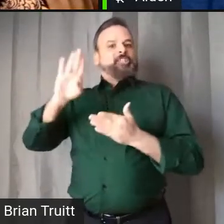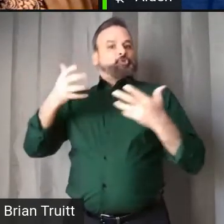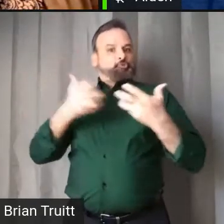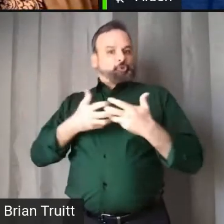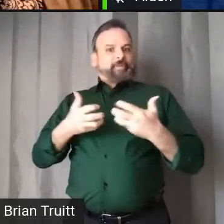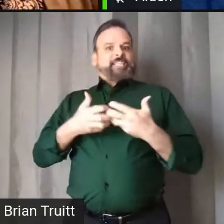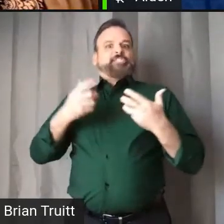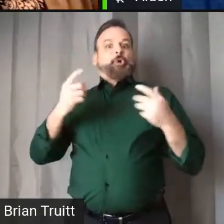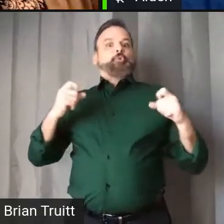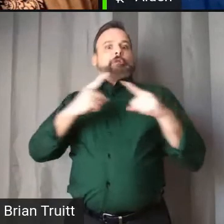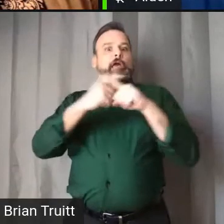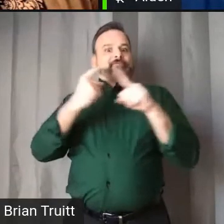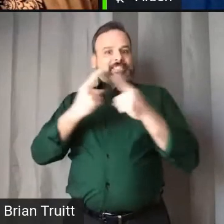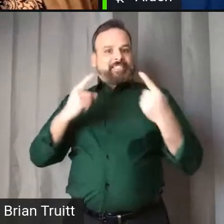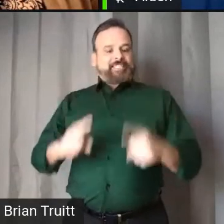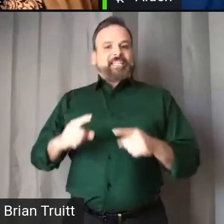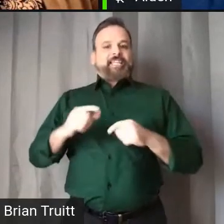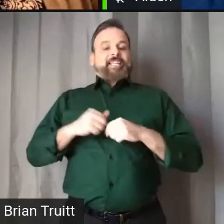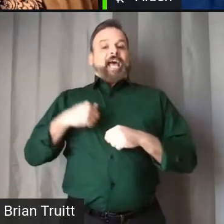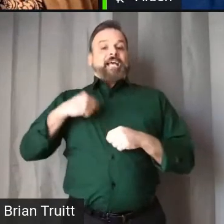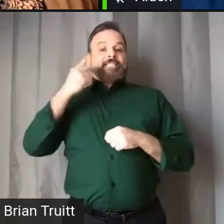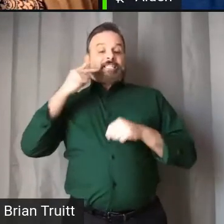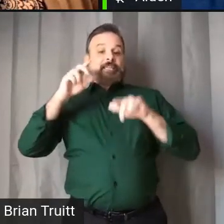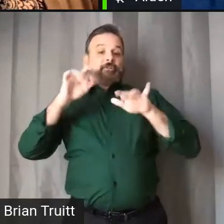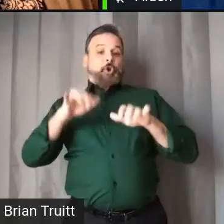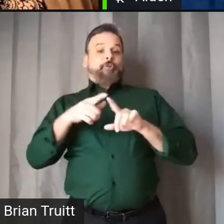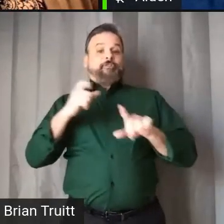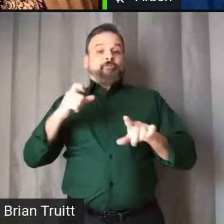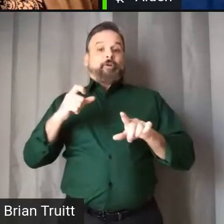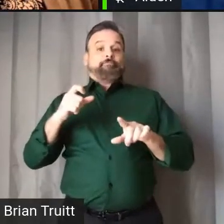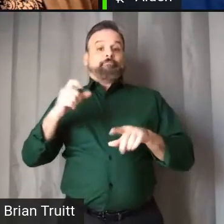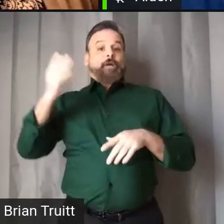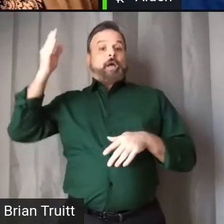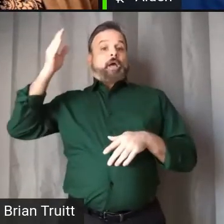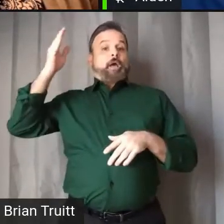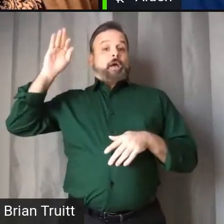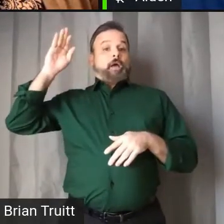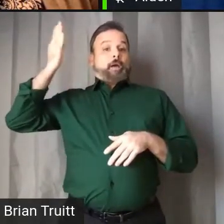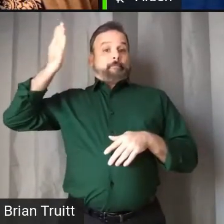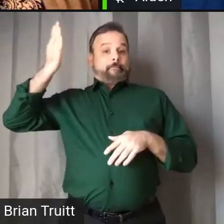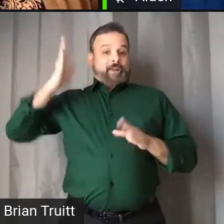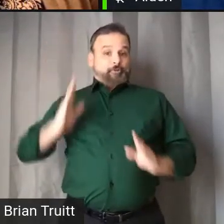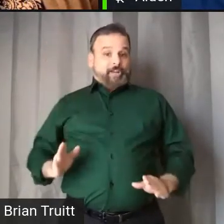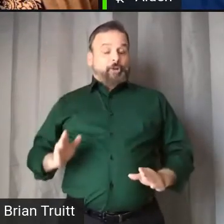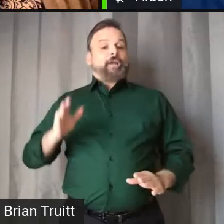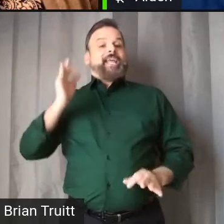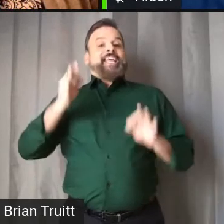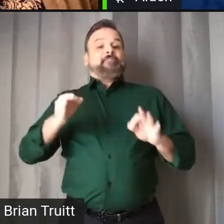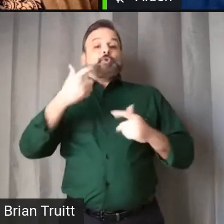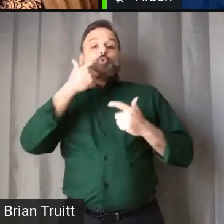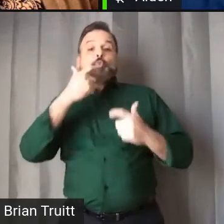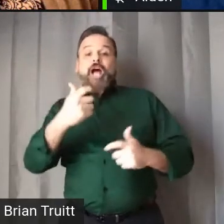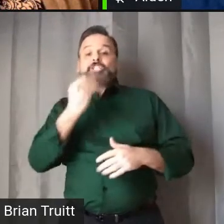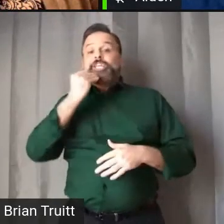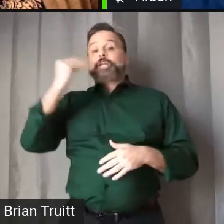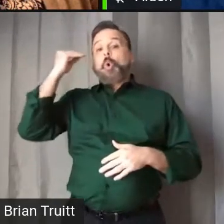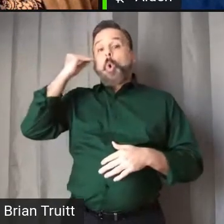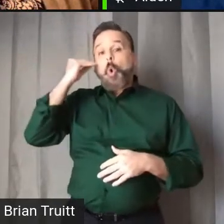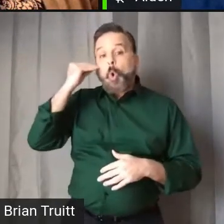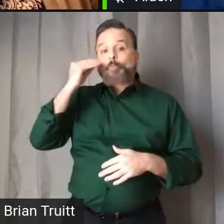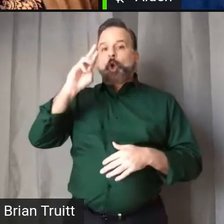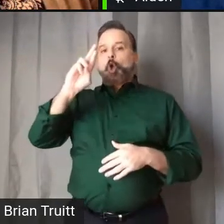ensue. I'm getting a notification from our moderator reminding viewers at home to refresh your pages if the chat option isn't showing up so